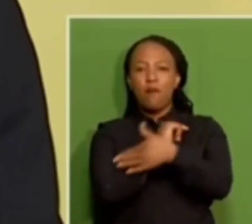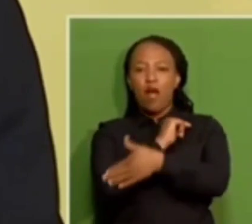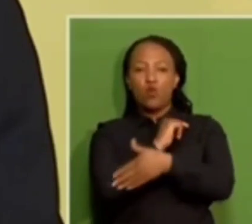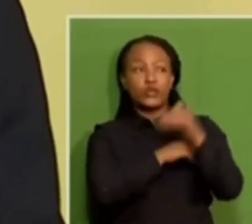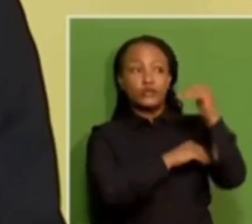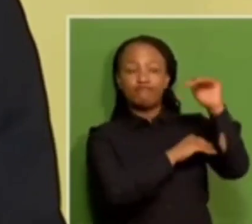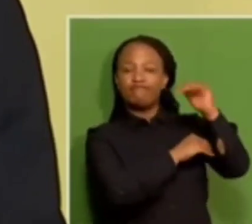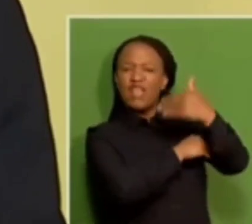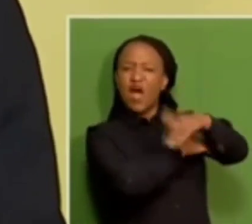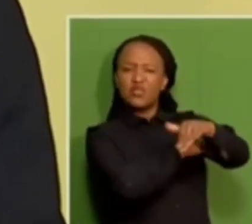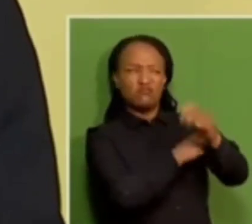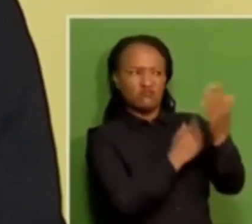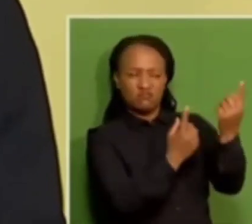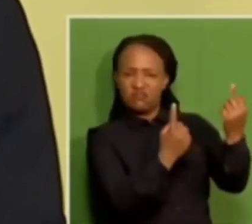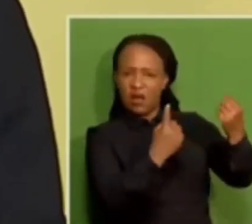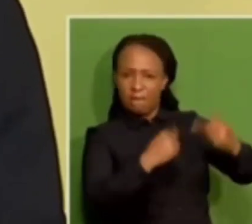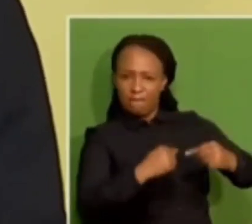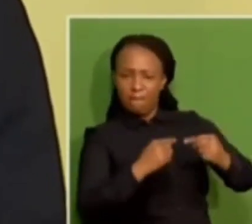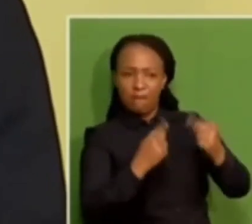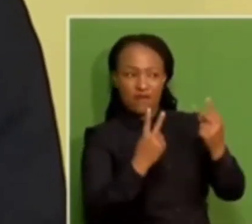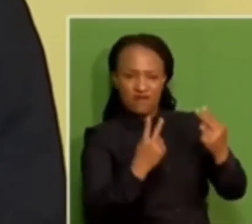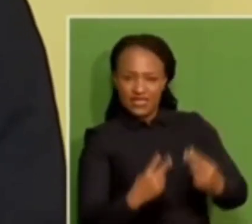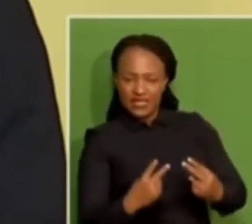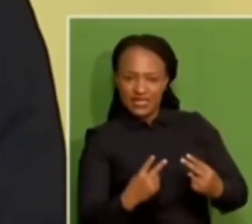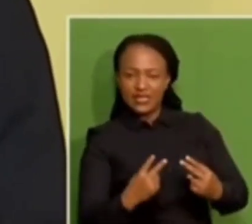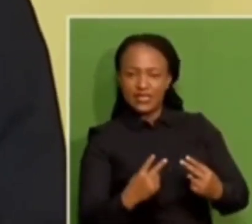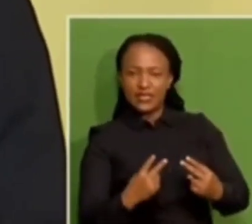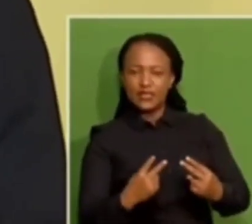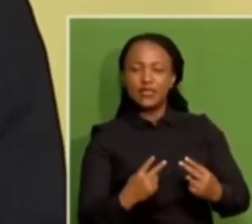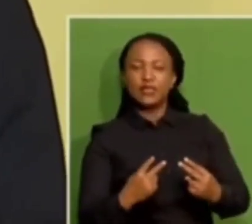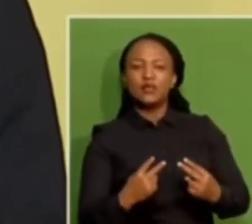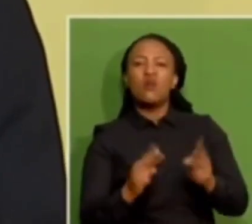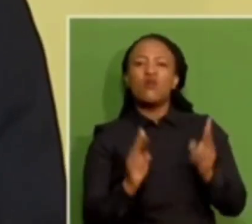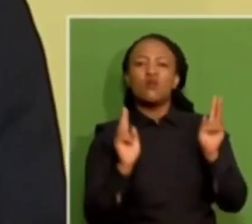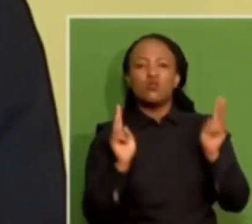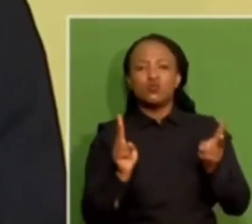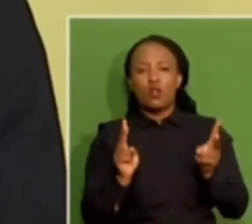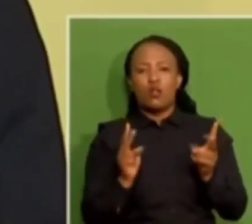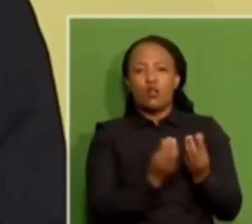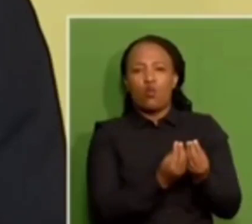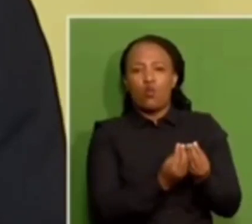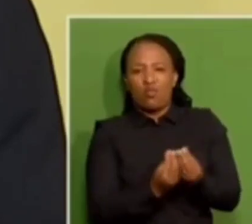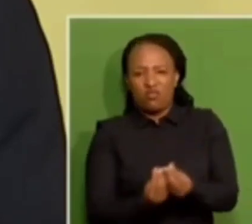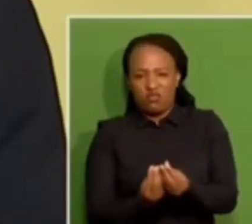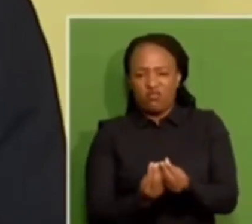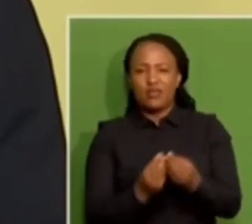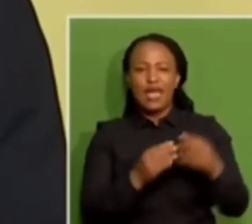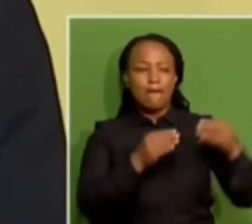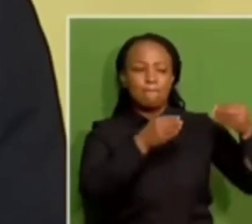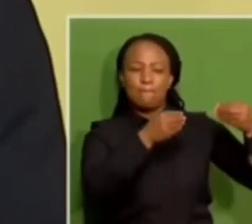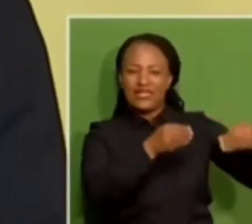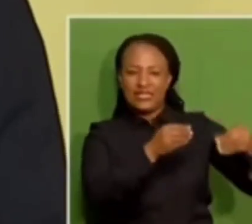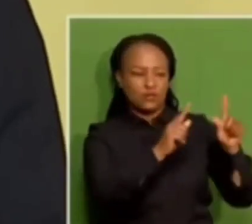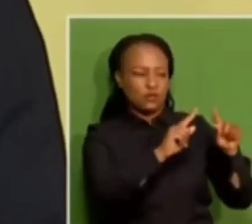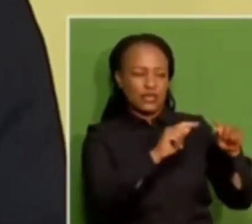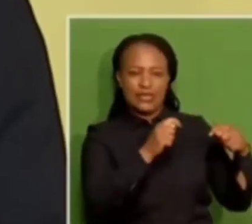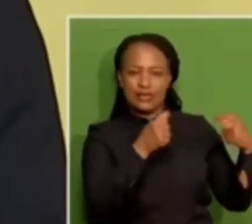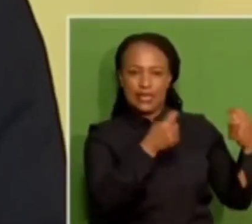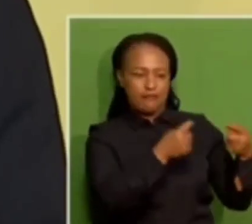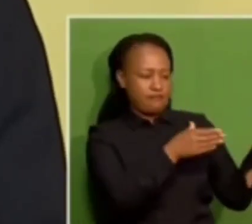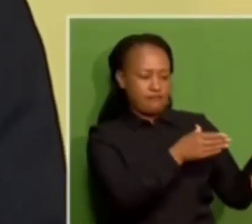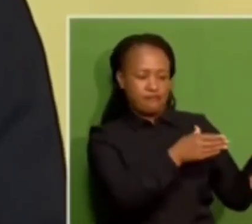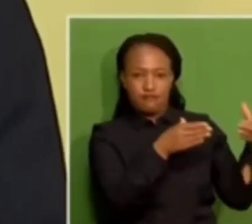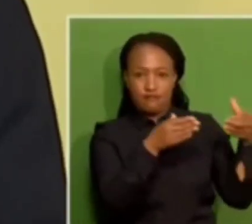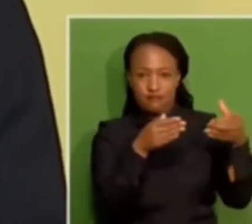leader as they visit our country they are usually accompanied by a business